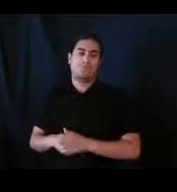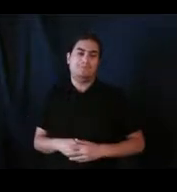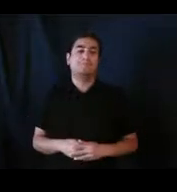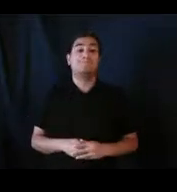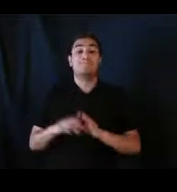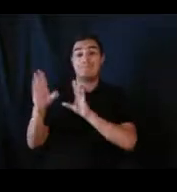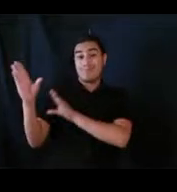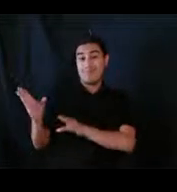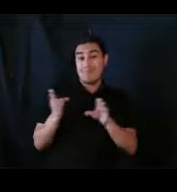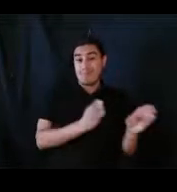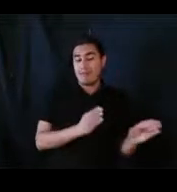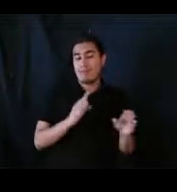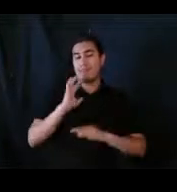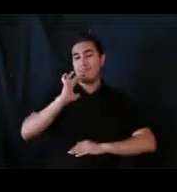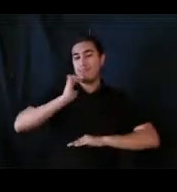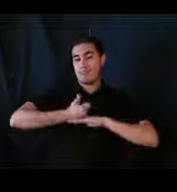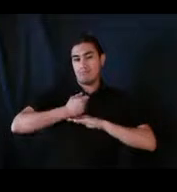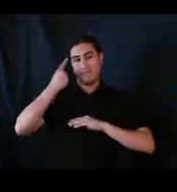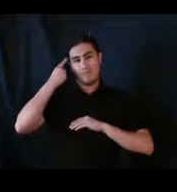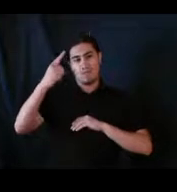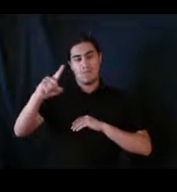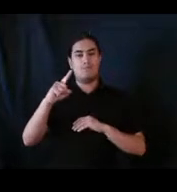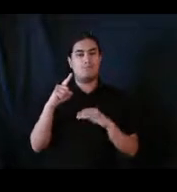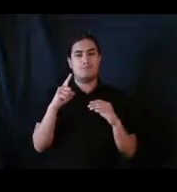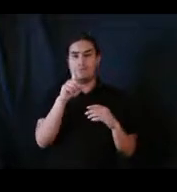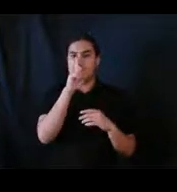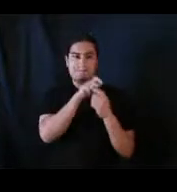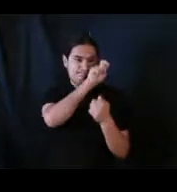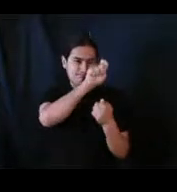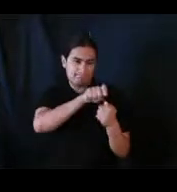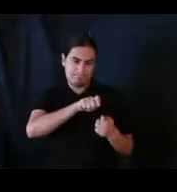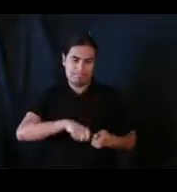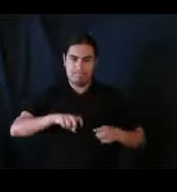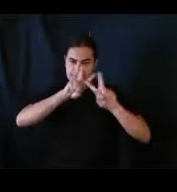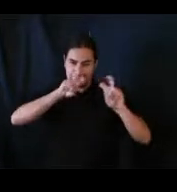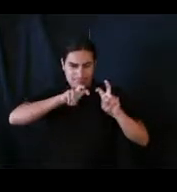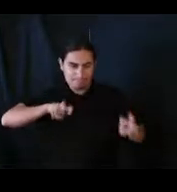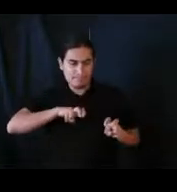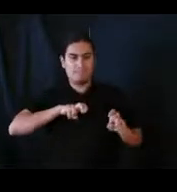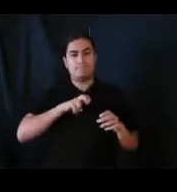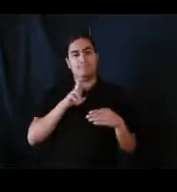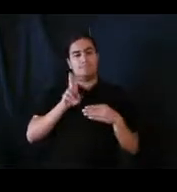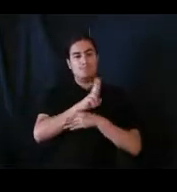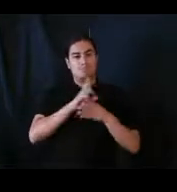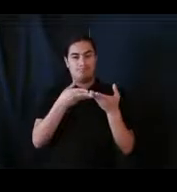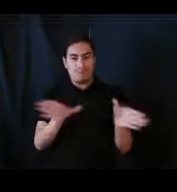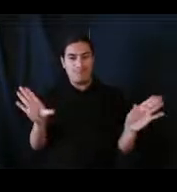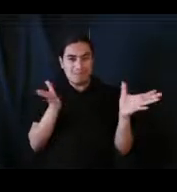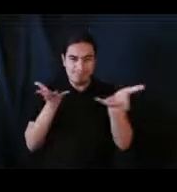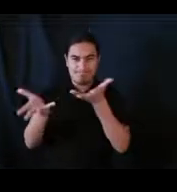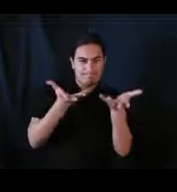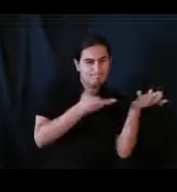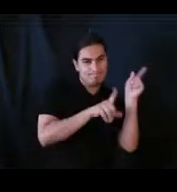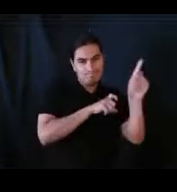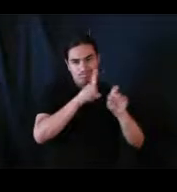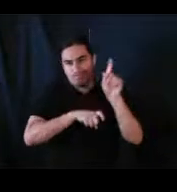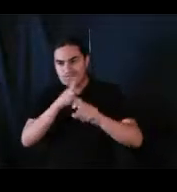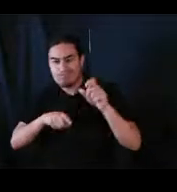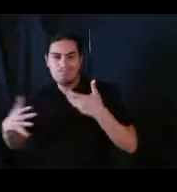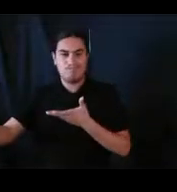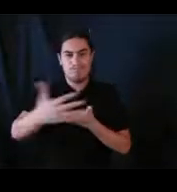the plan is found is founded on a very meticulous analysis and informed by a rigorous public engagement with an